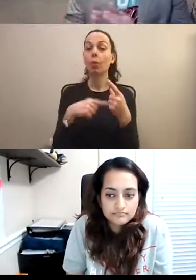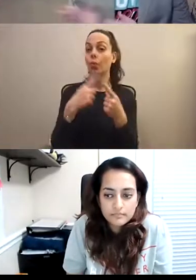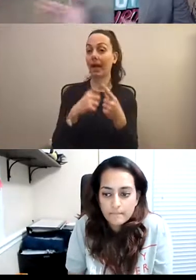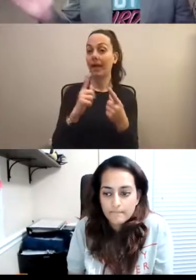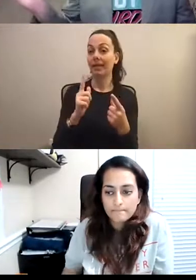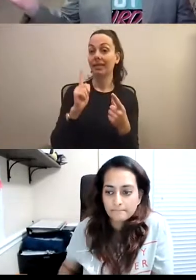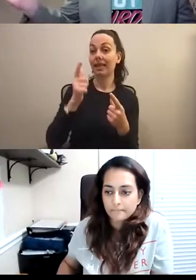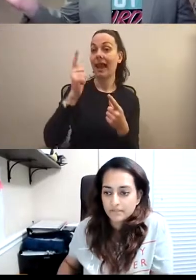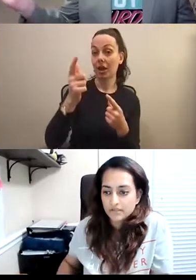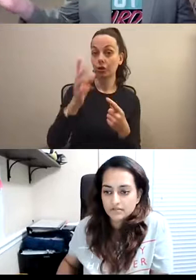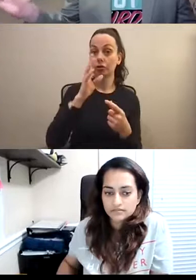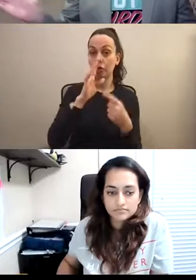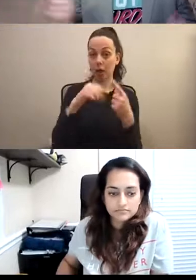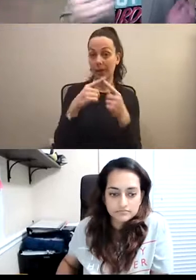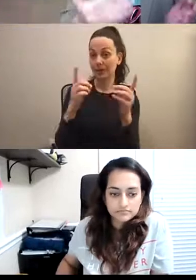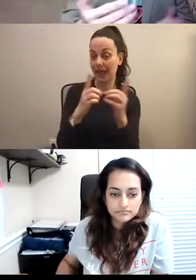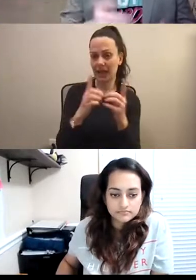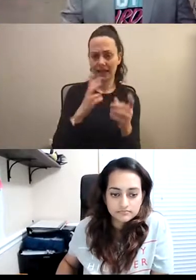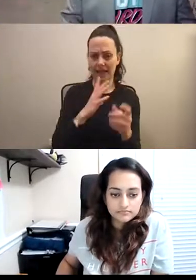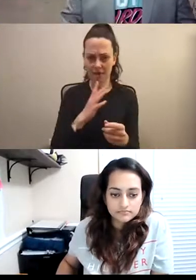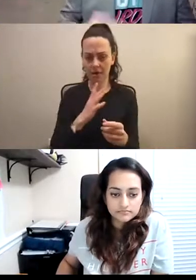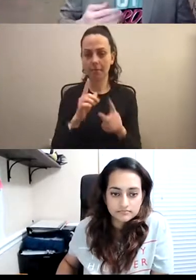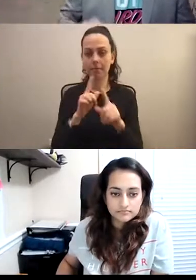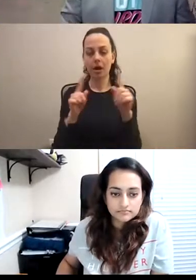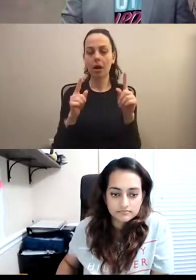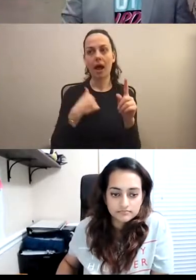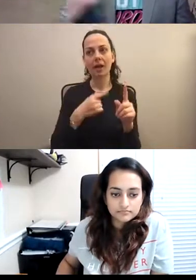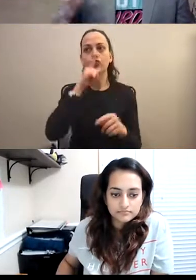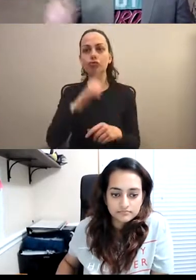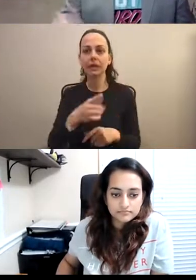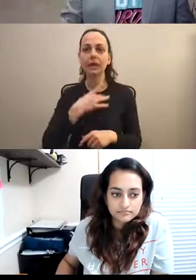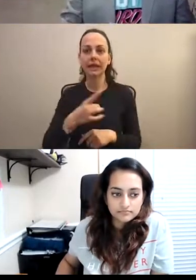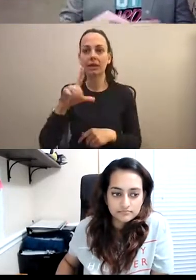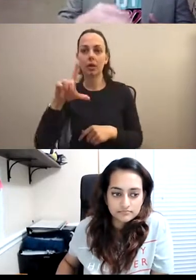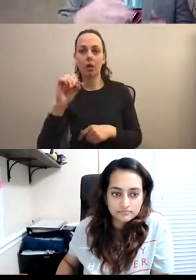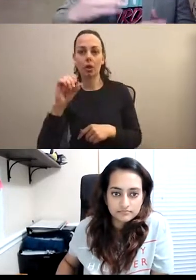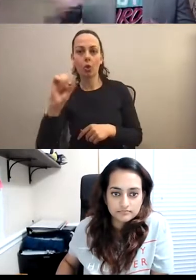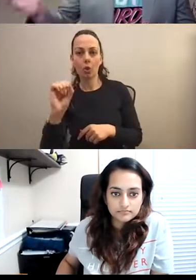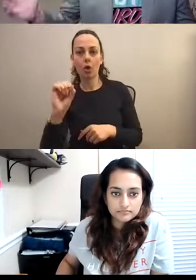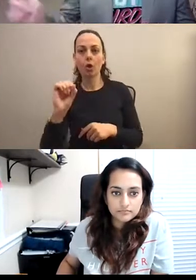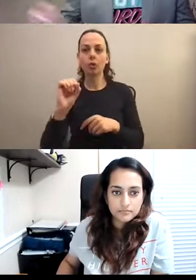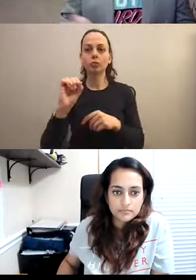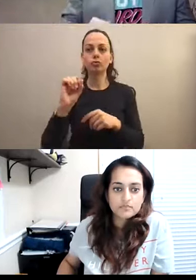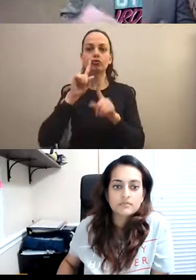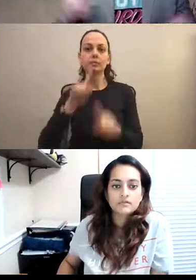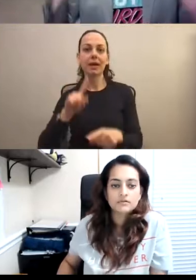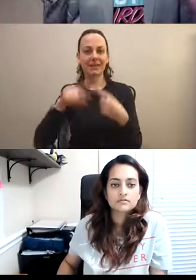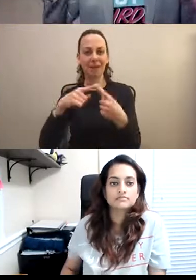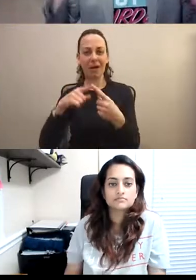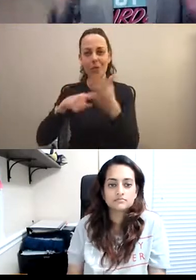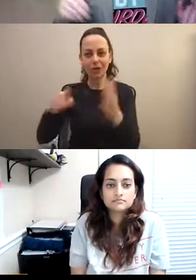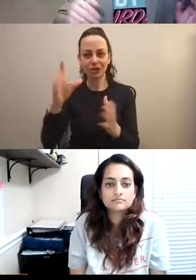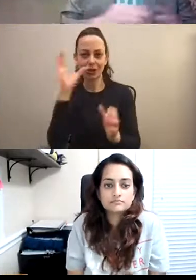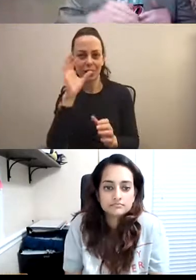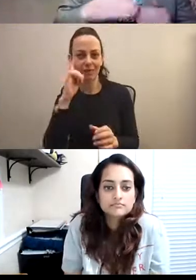later dating, and I think that's okay. I really liked Lolo's response to what she's looking for now. I think